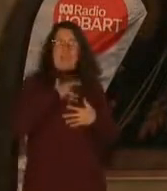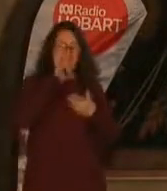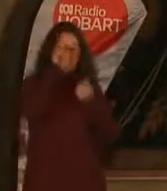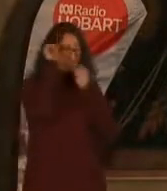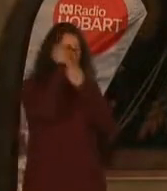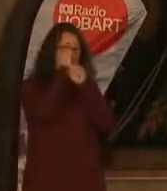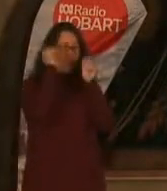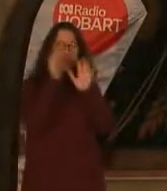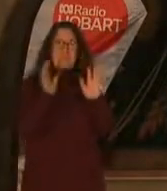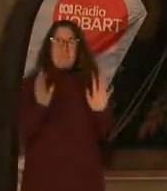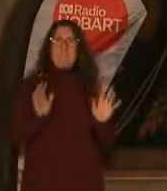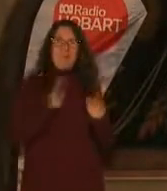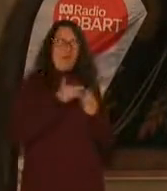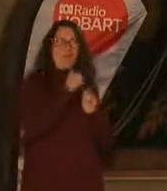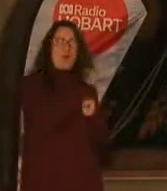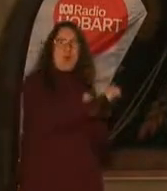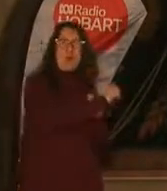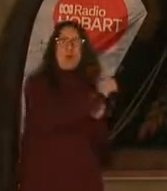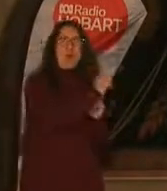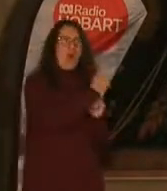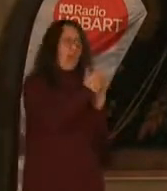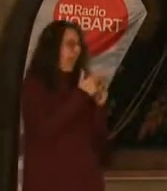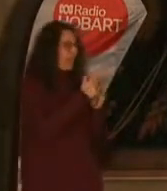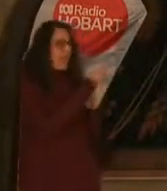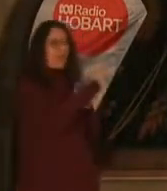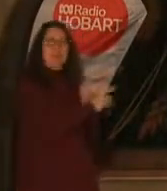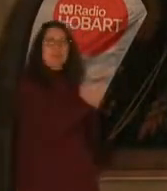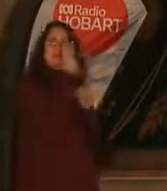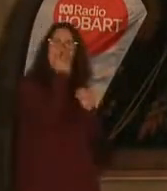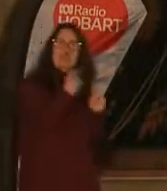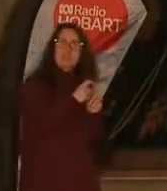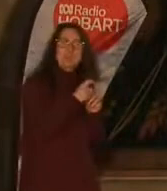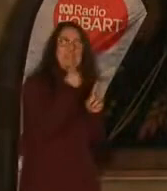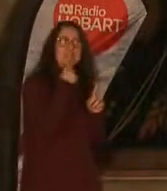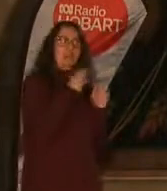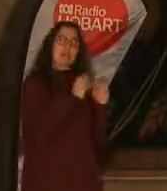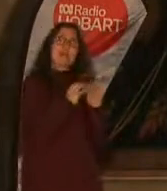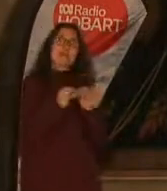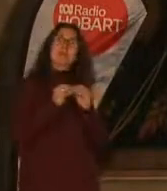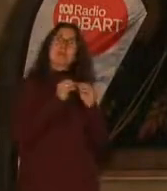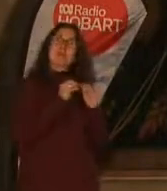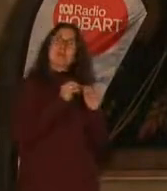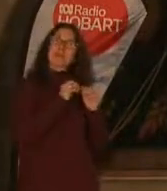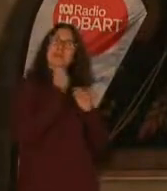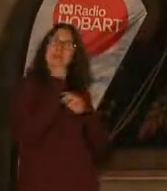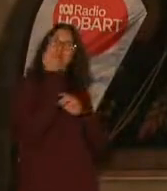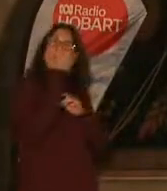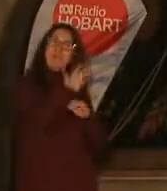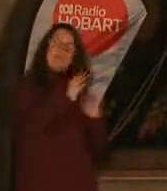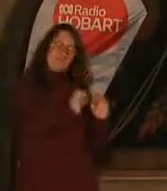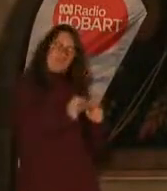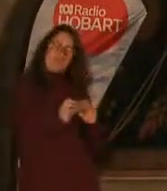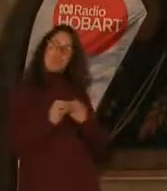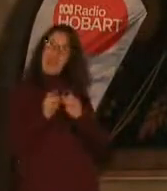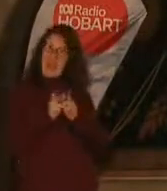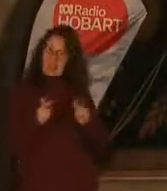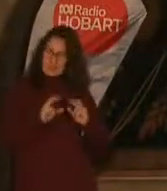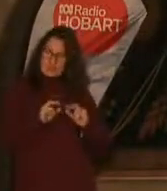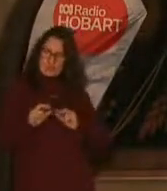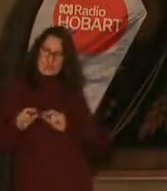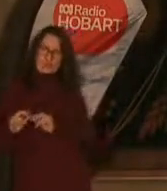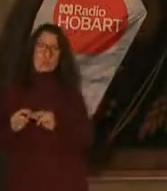Fanny Coker Smith's granddaughter say, like, Taputi Ningine Mumara Prupuri Patrala, and the first